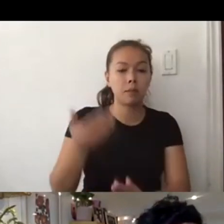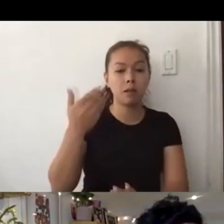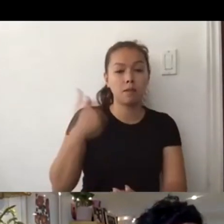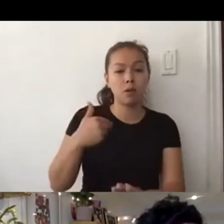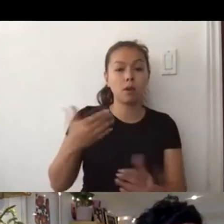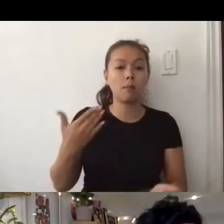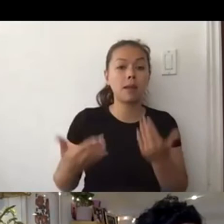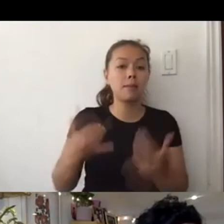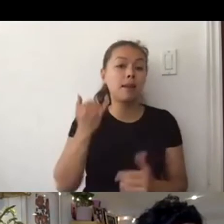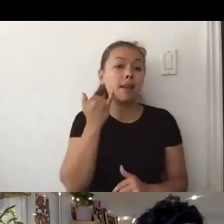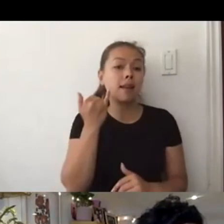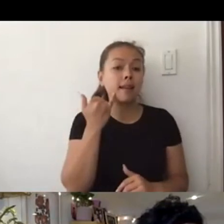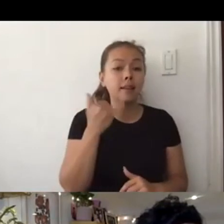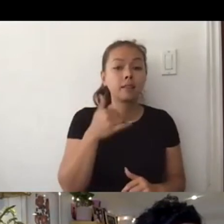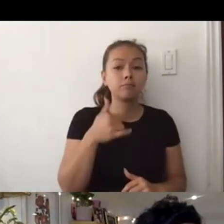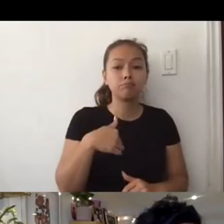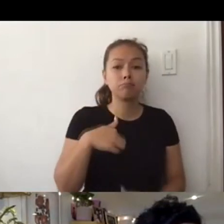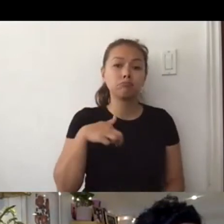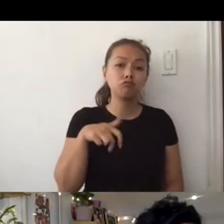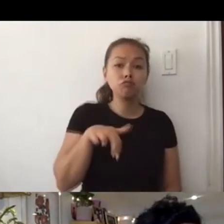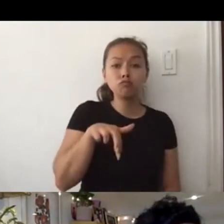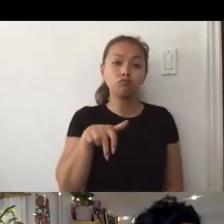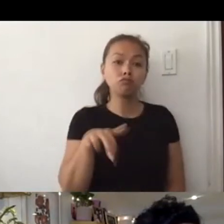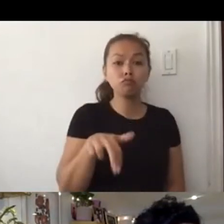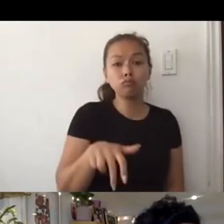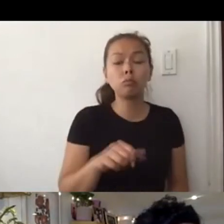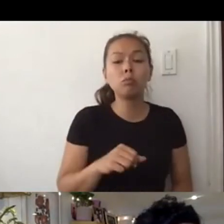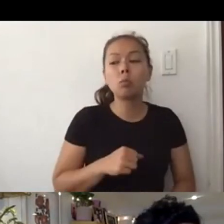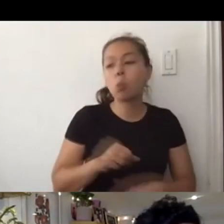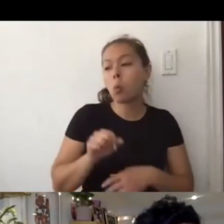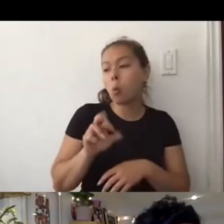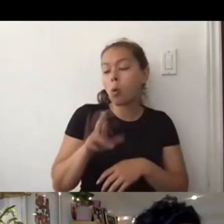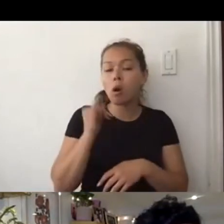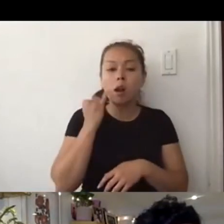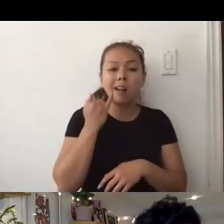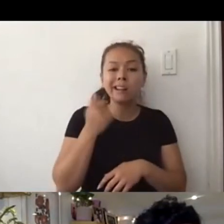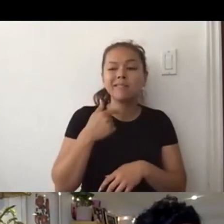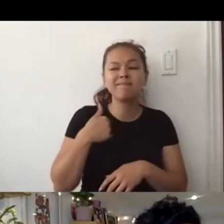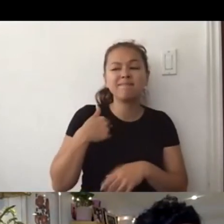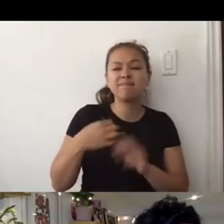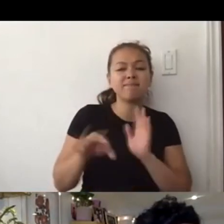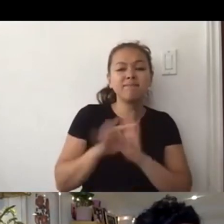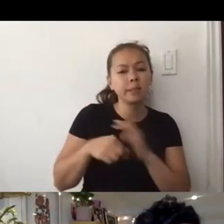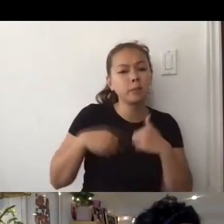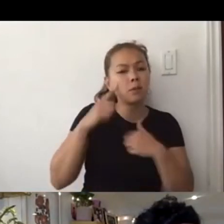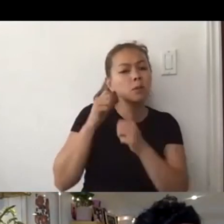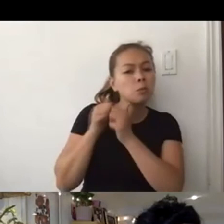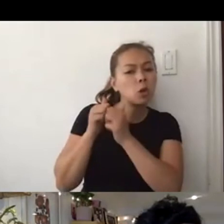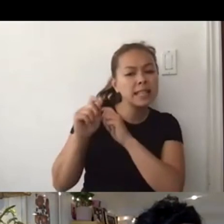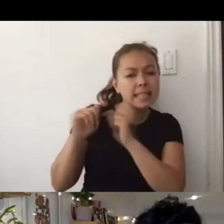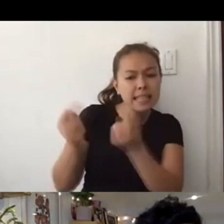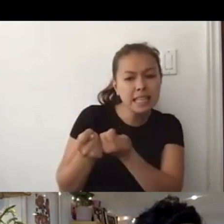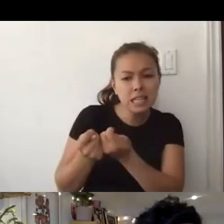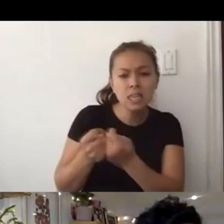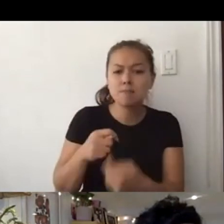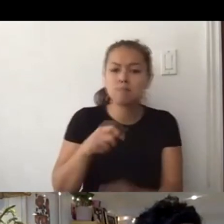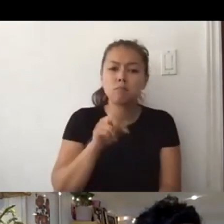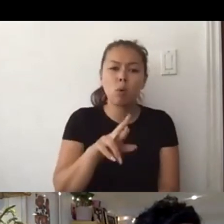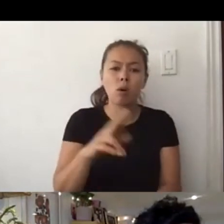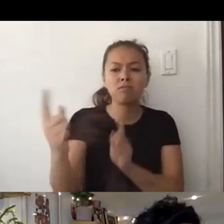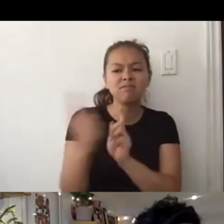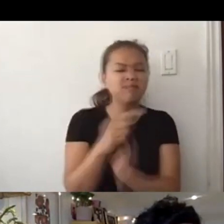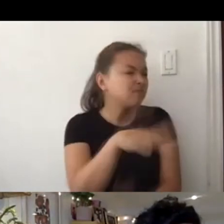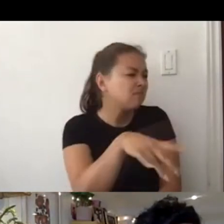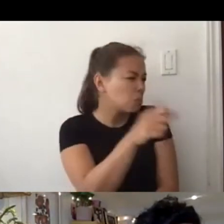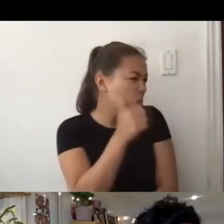dainty, or like not being chosen on sports teams and like having people come up to you and say, are you a girl or a boy, or like trying to be